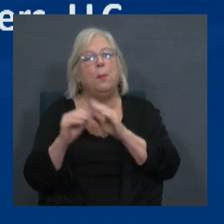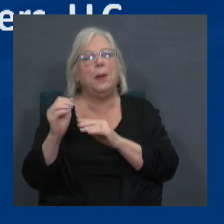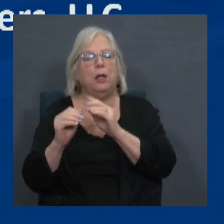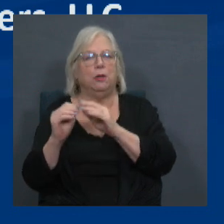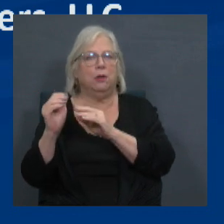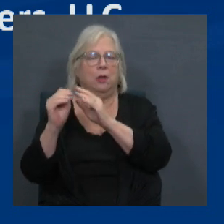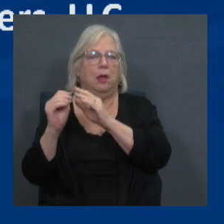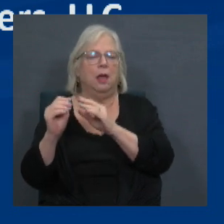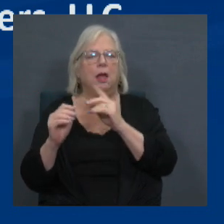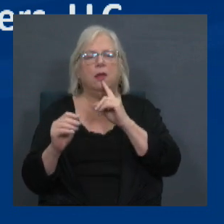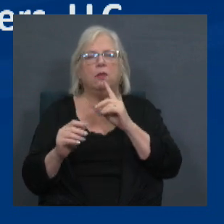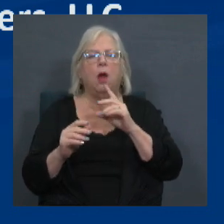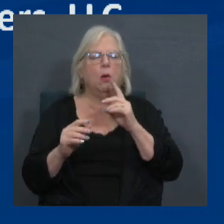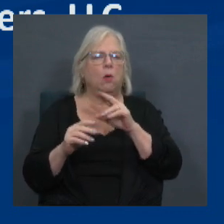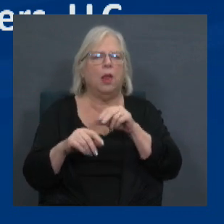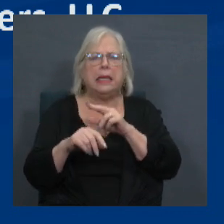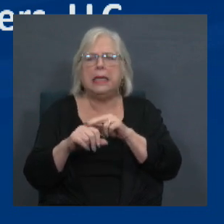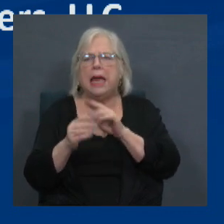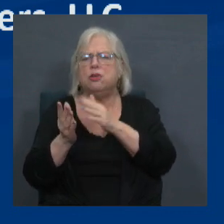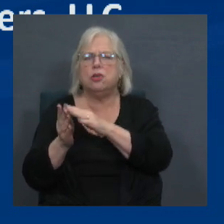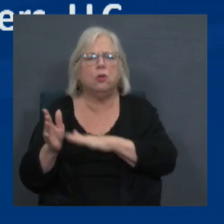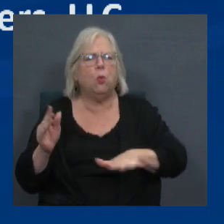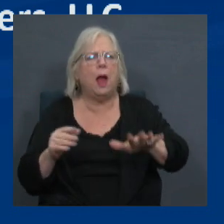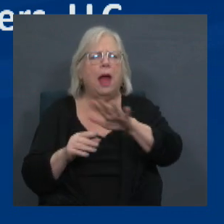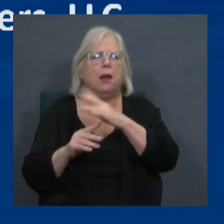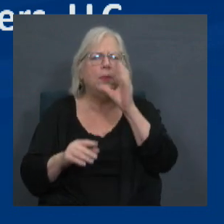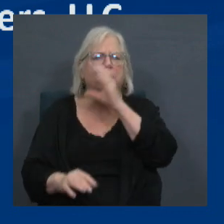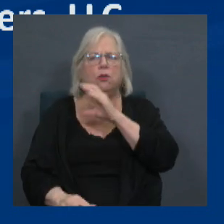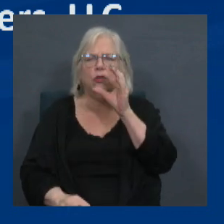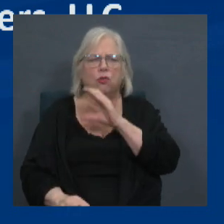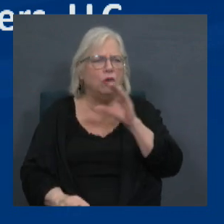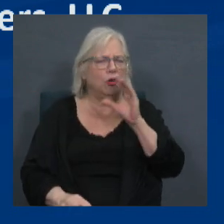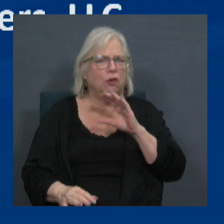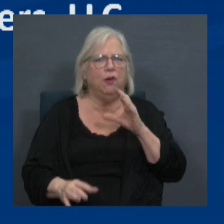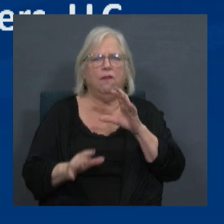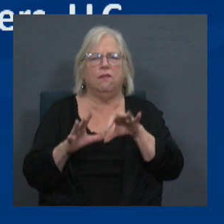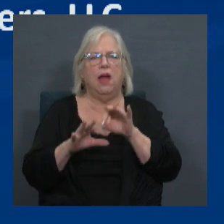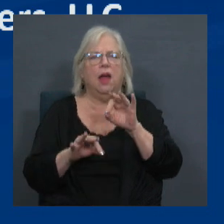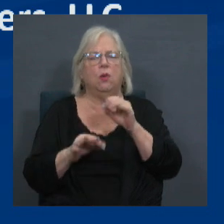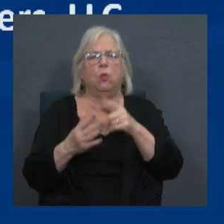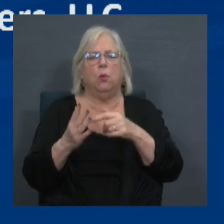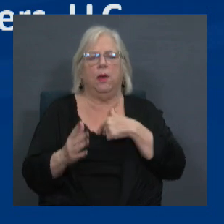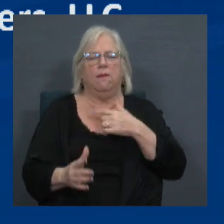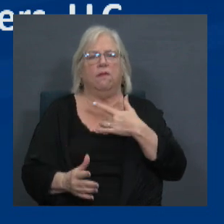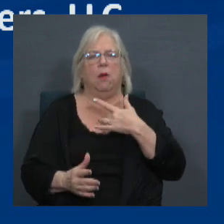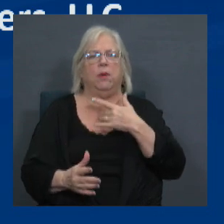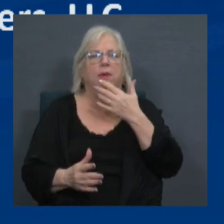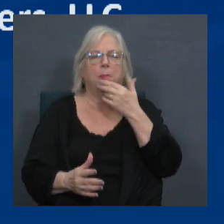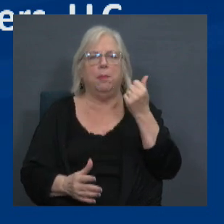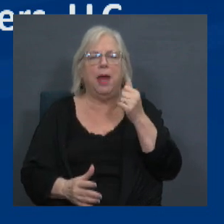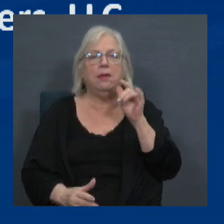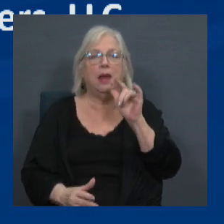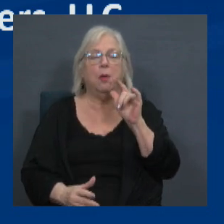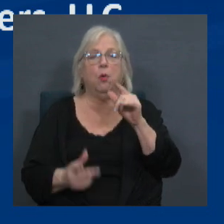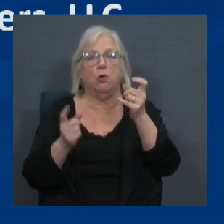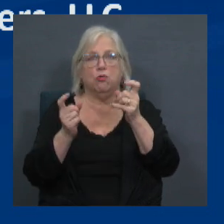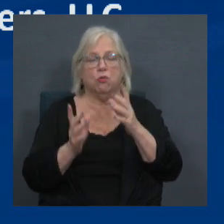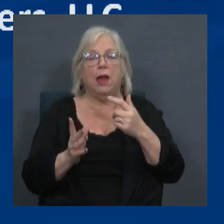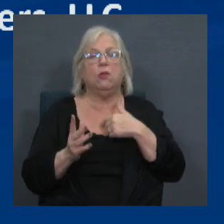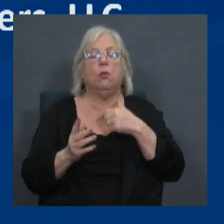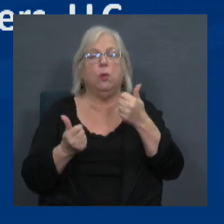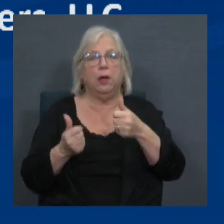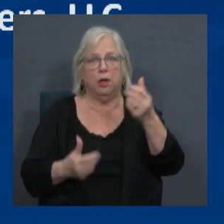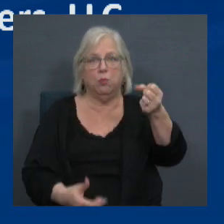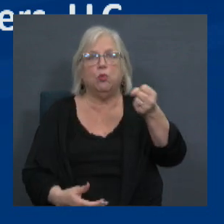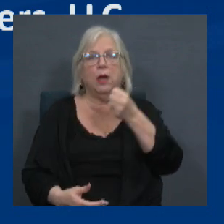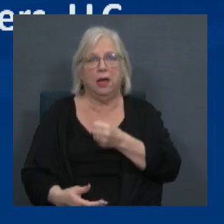searched nationwide for what we felt like was the best airport director we could bring to Little